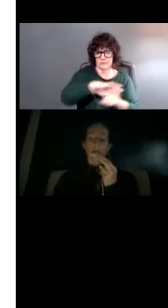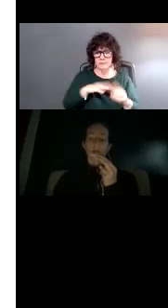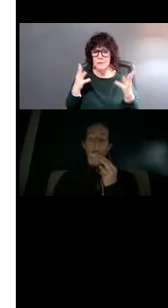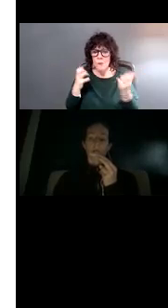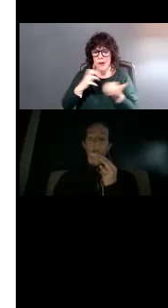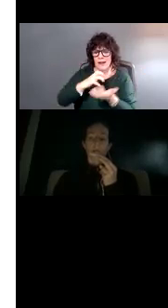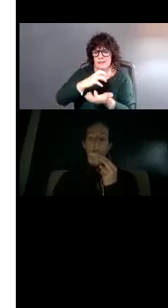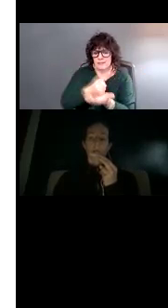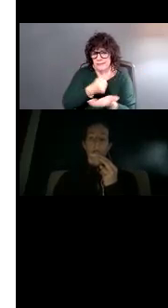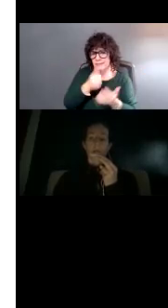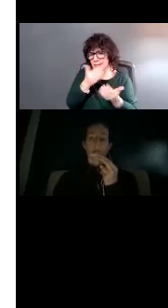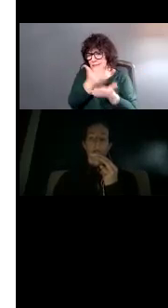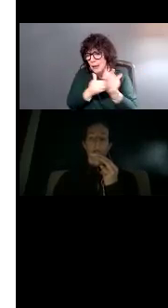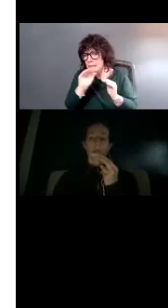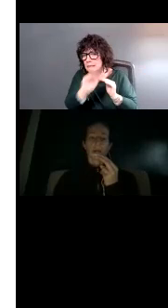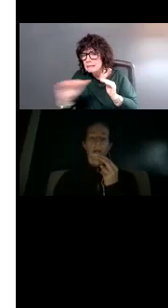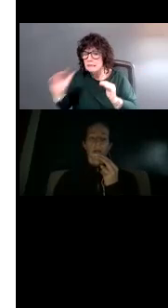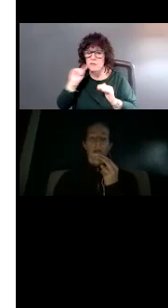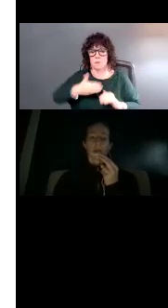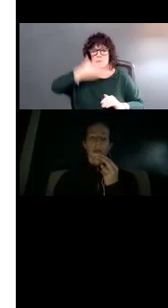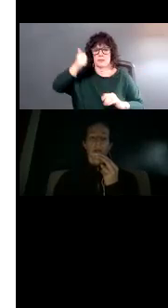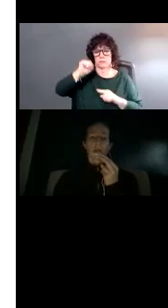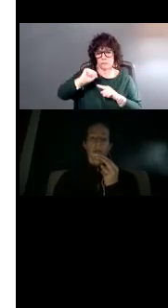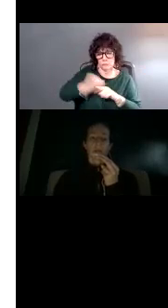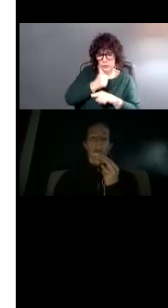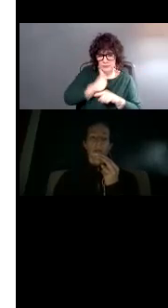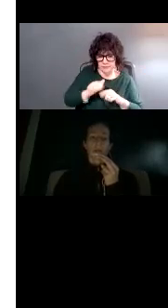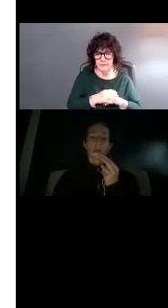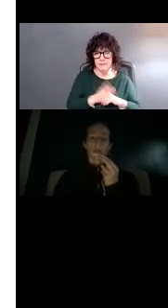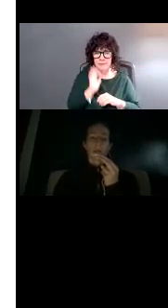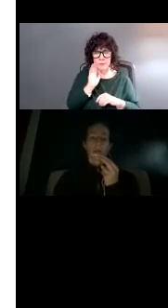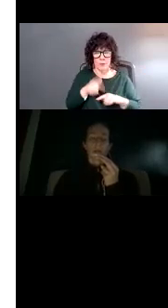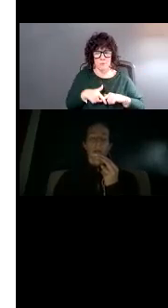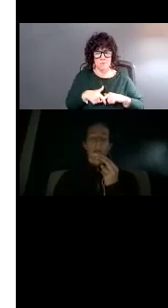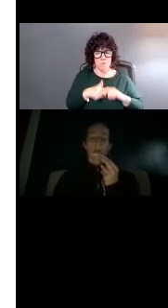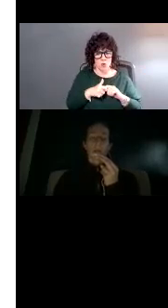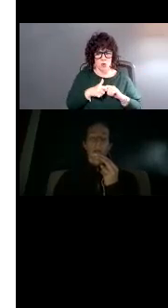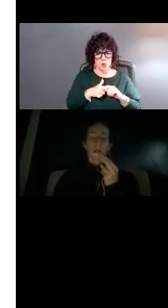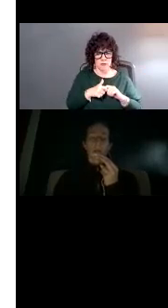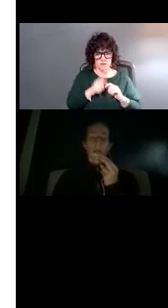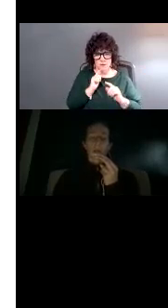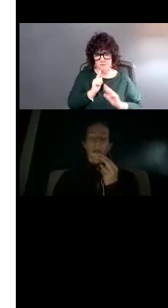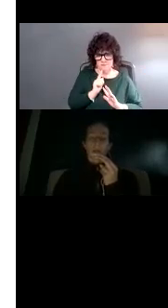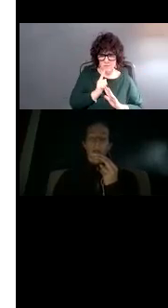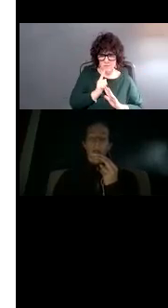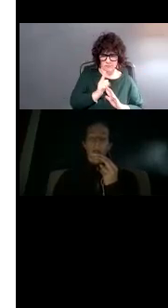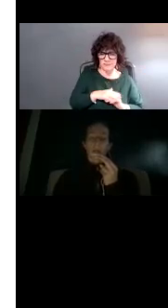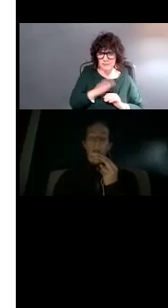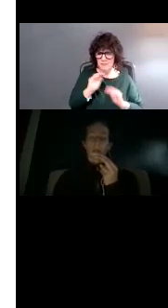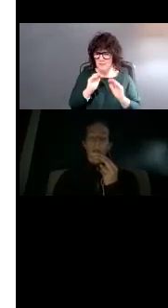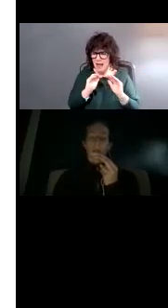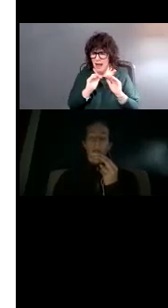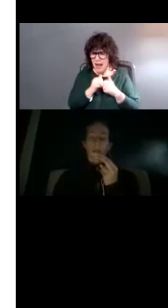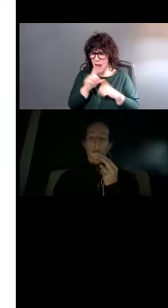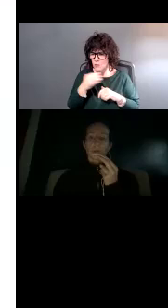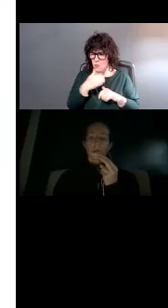ASL? The question is in the chat. So we do have our ASL interpreters spotlit, and you